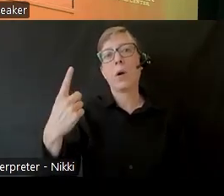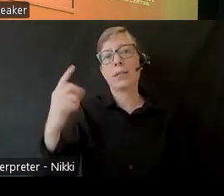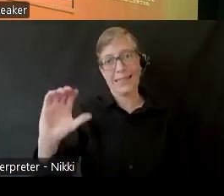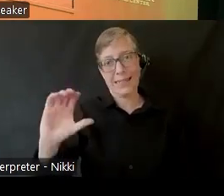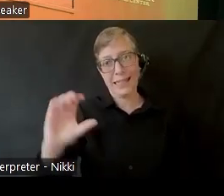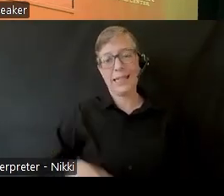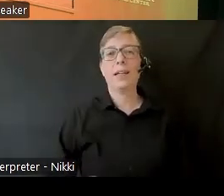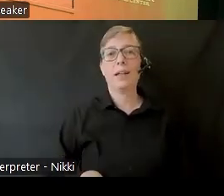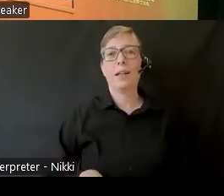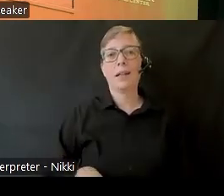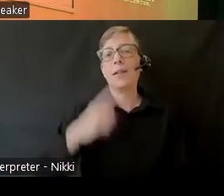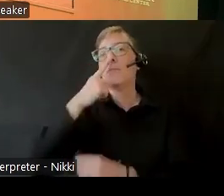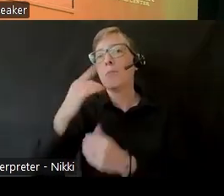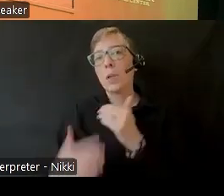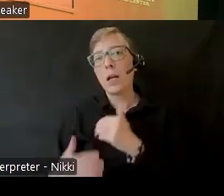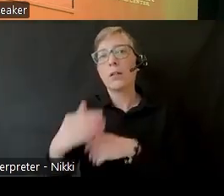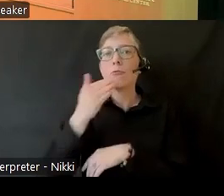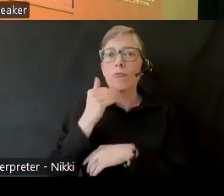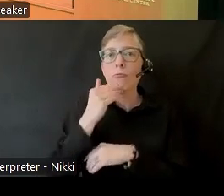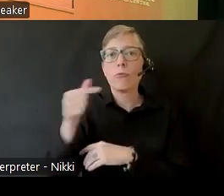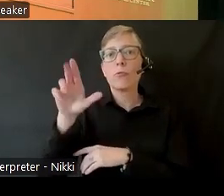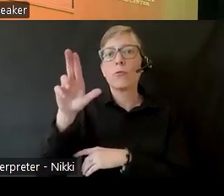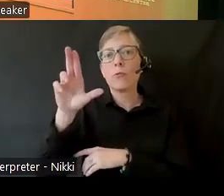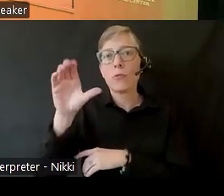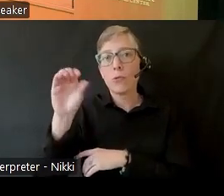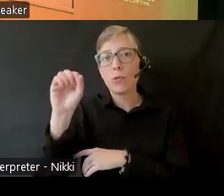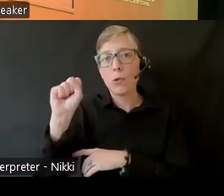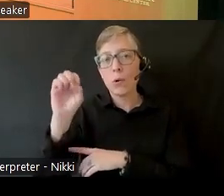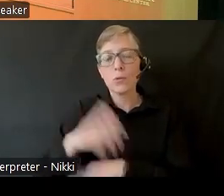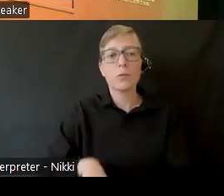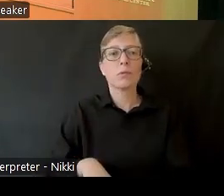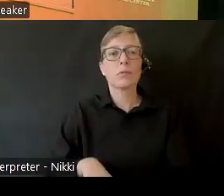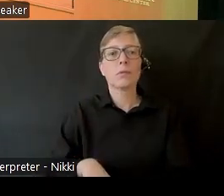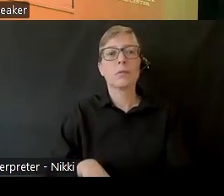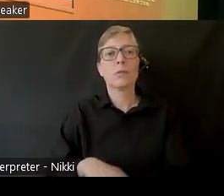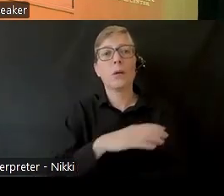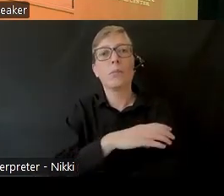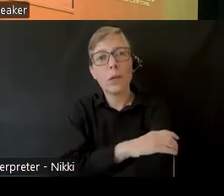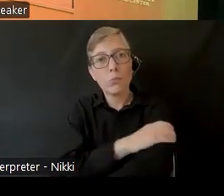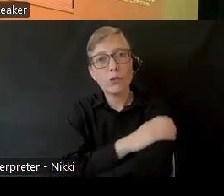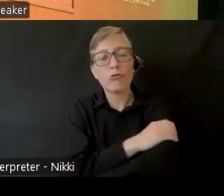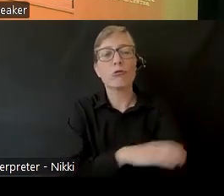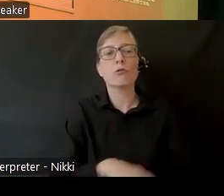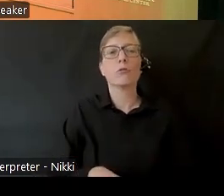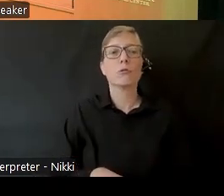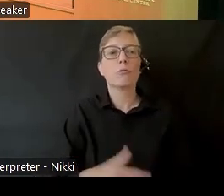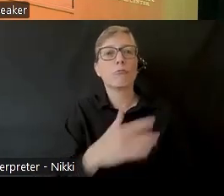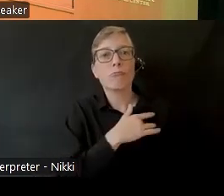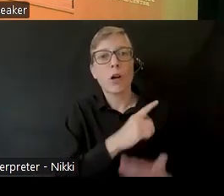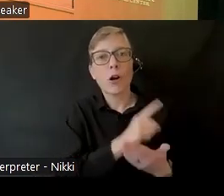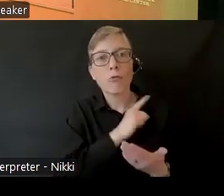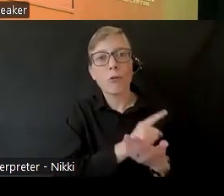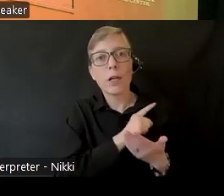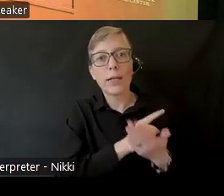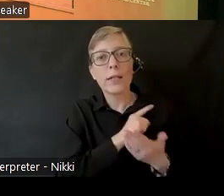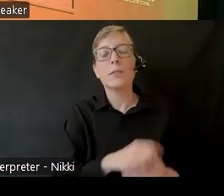kind of clinical measures that people really go with. Heart pressure, blood pressure, right? Heart rates. These are biometric things that clinically are